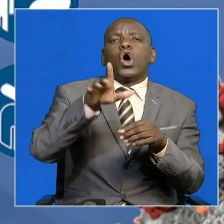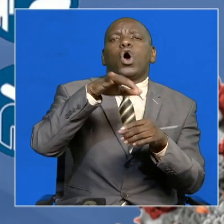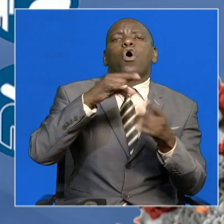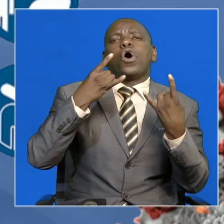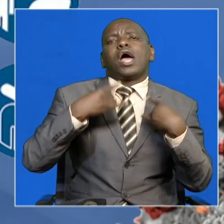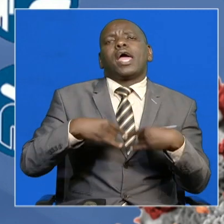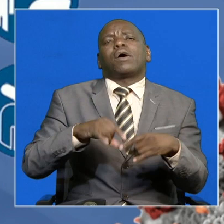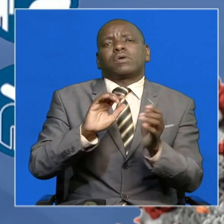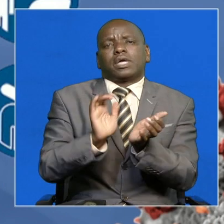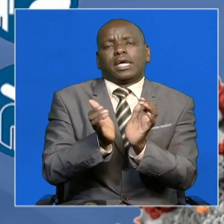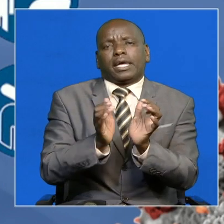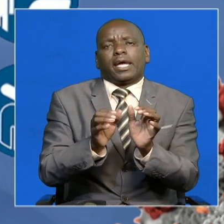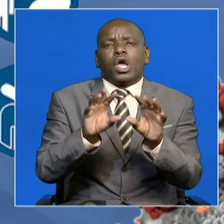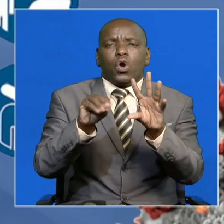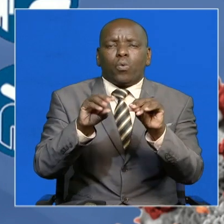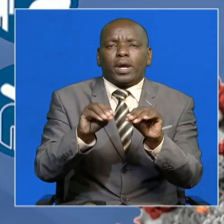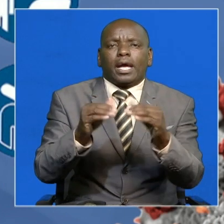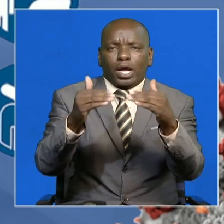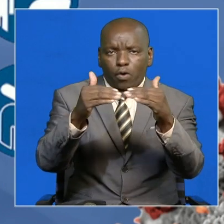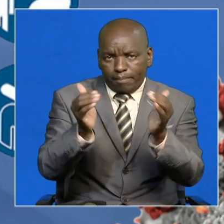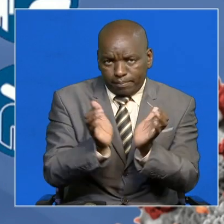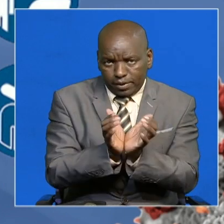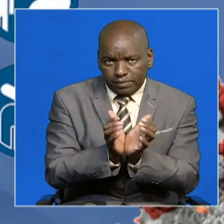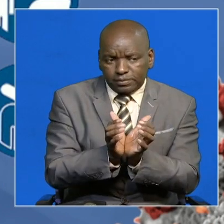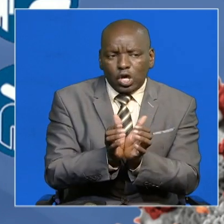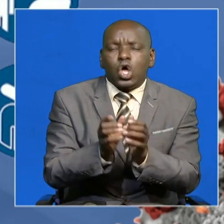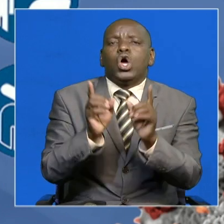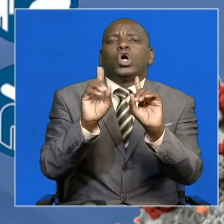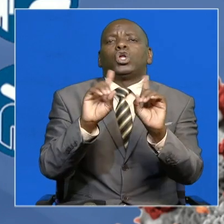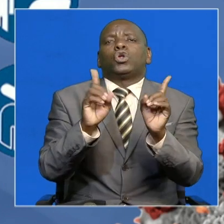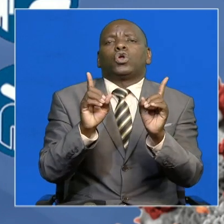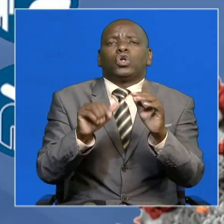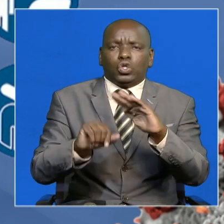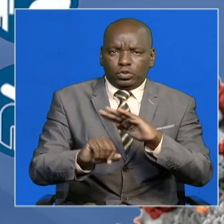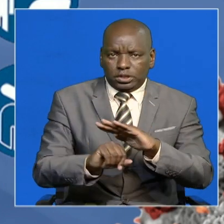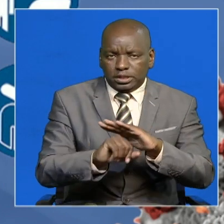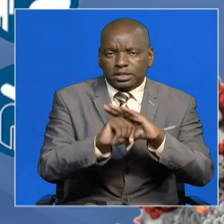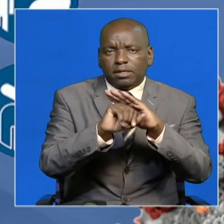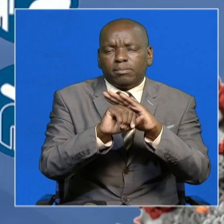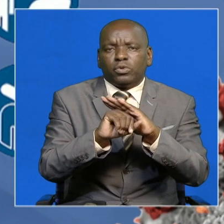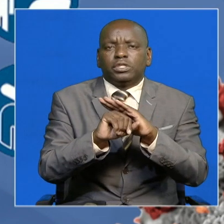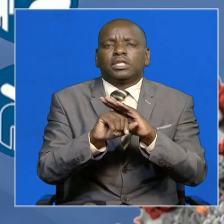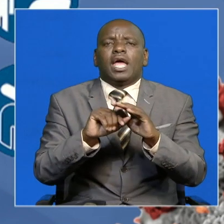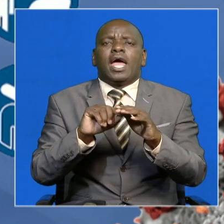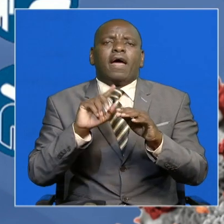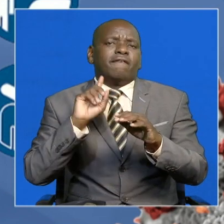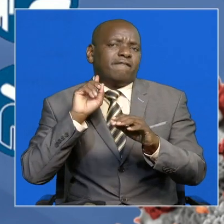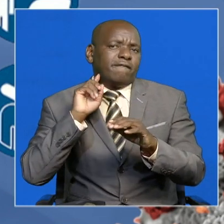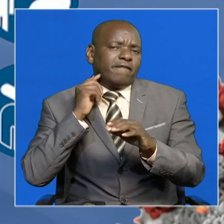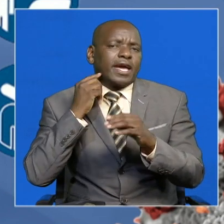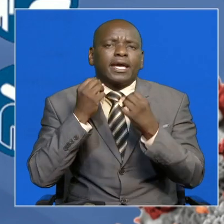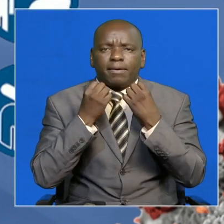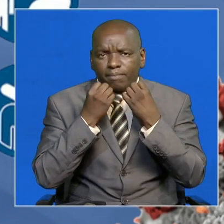healthcare workers, individuals, and communities at large not to promote or misleading information